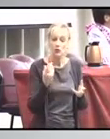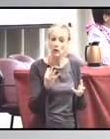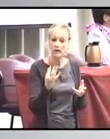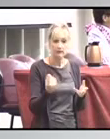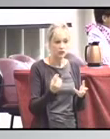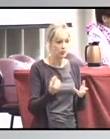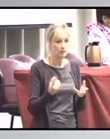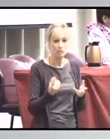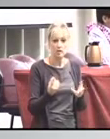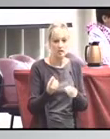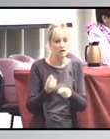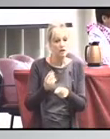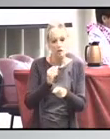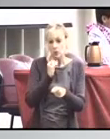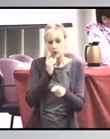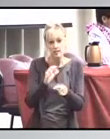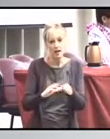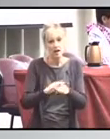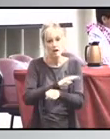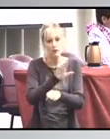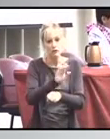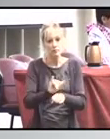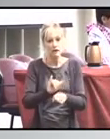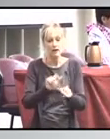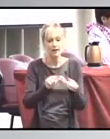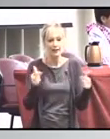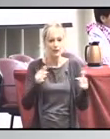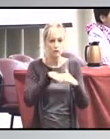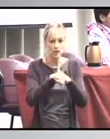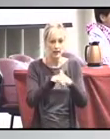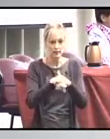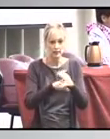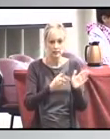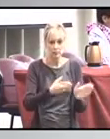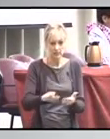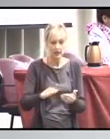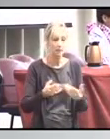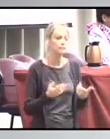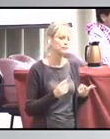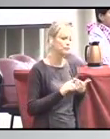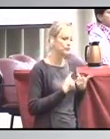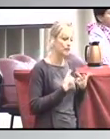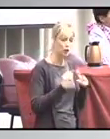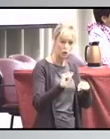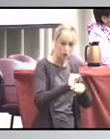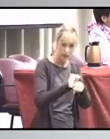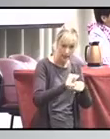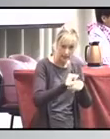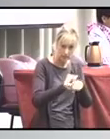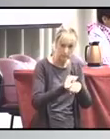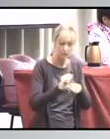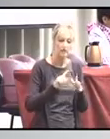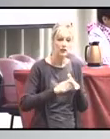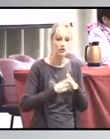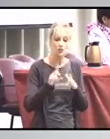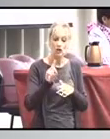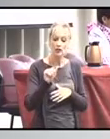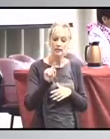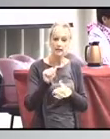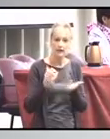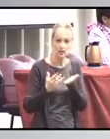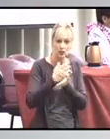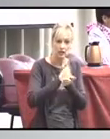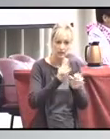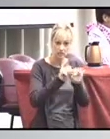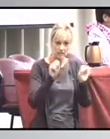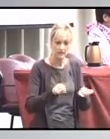someone who's not otherwise covered by your language access plan. Training, start your data collection system, and the